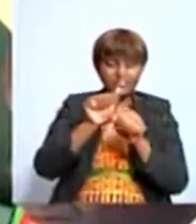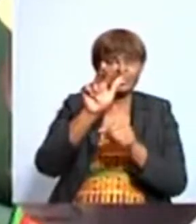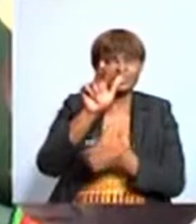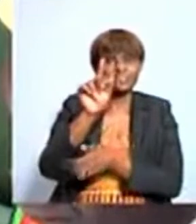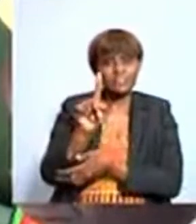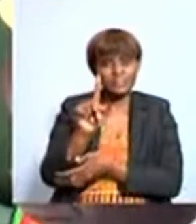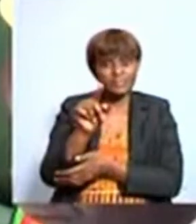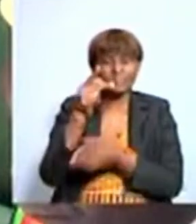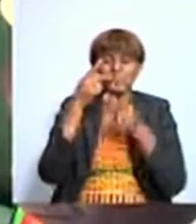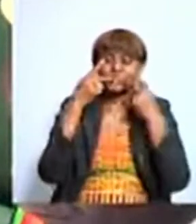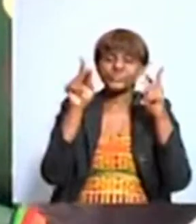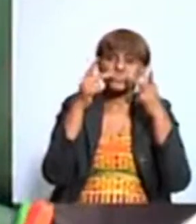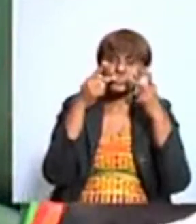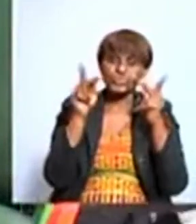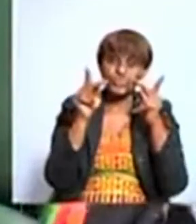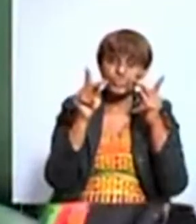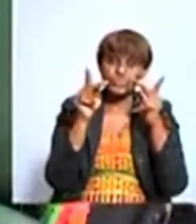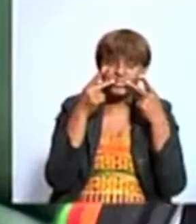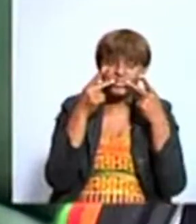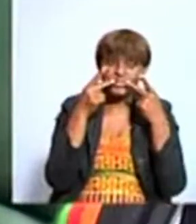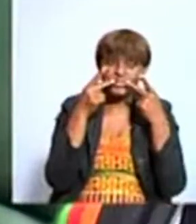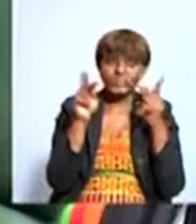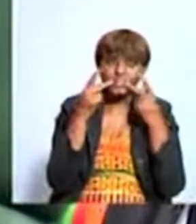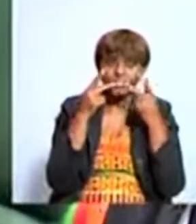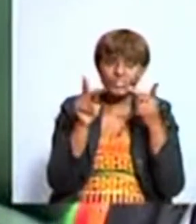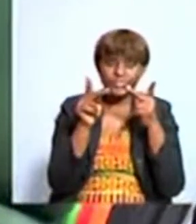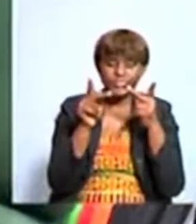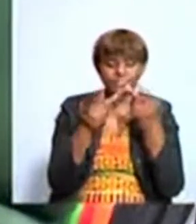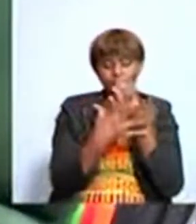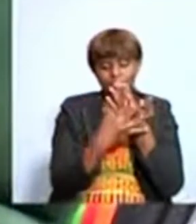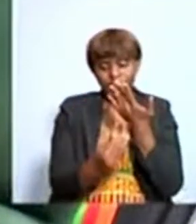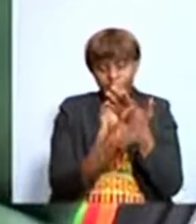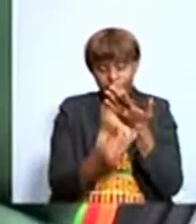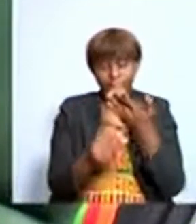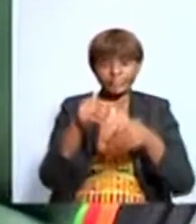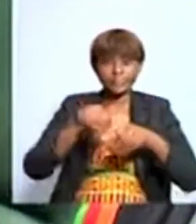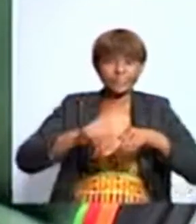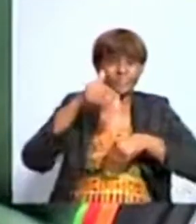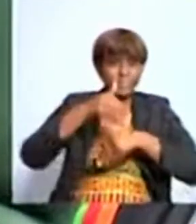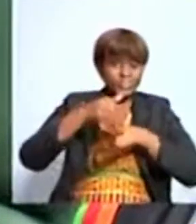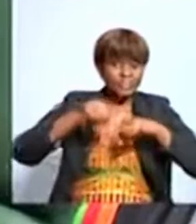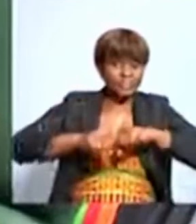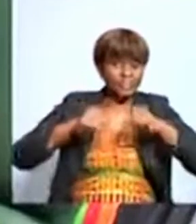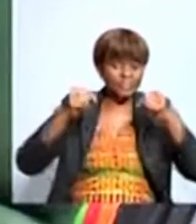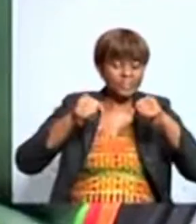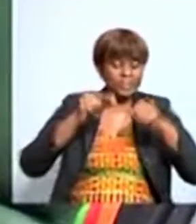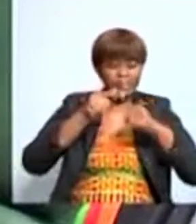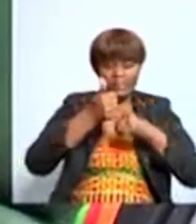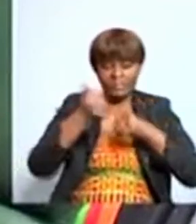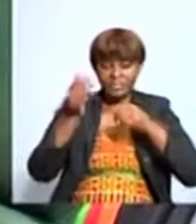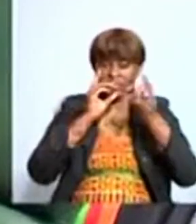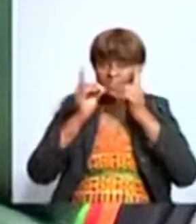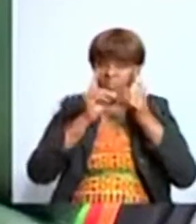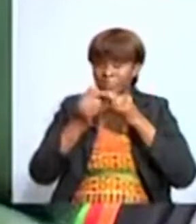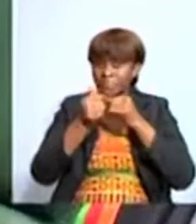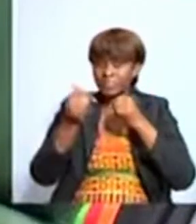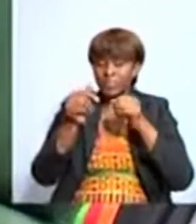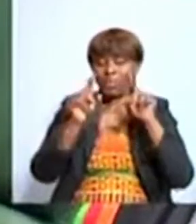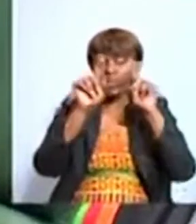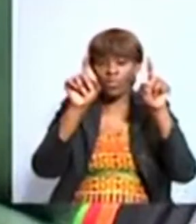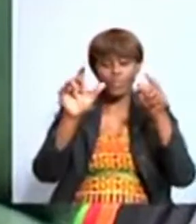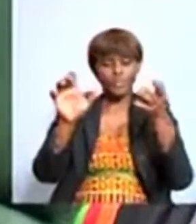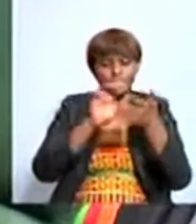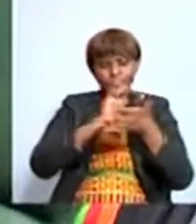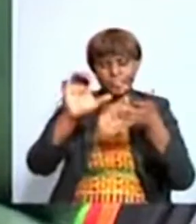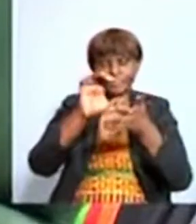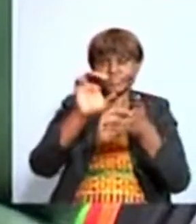31, publication of copies of registrar. Any debate, any objection, clause 31 is